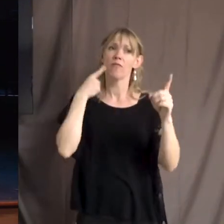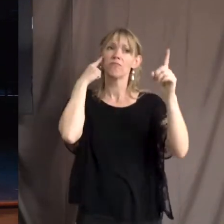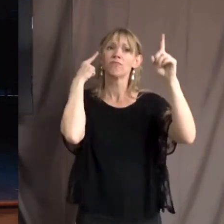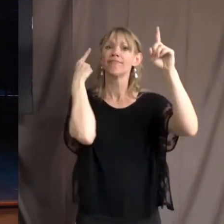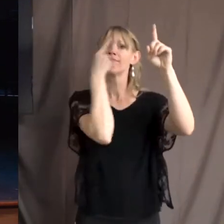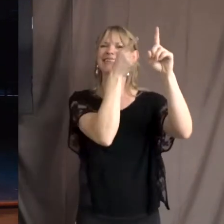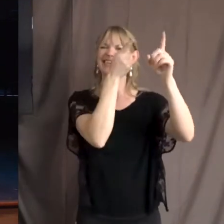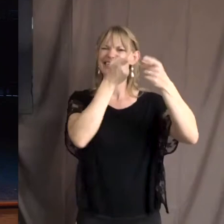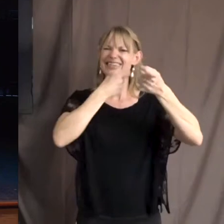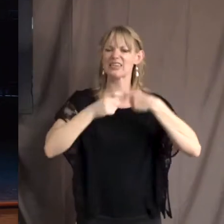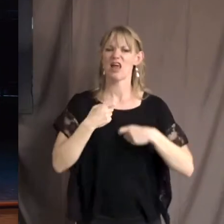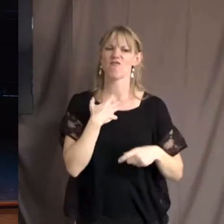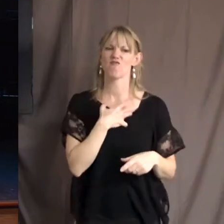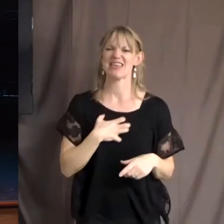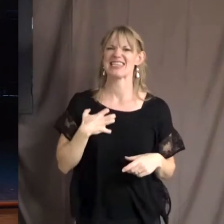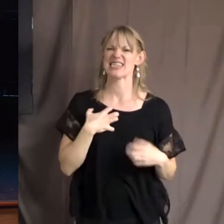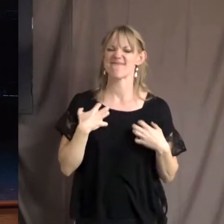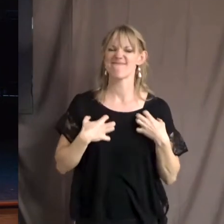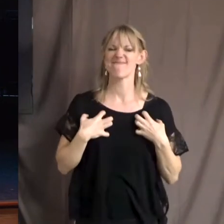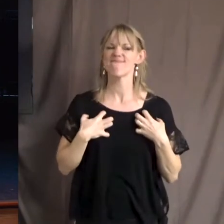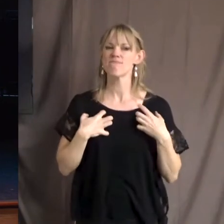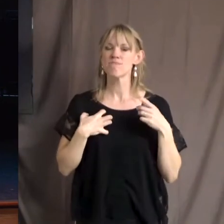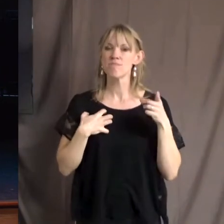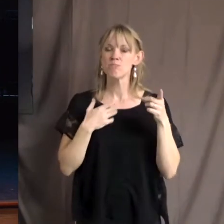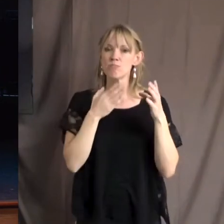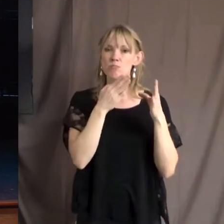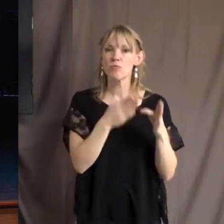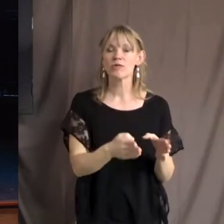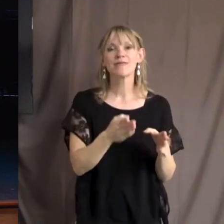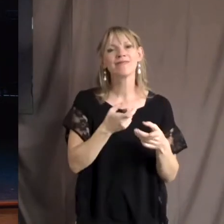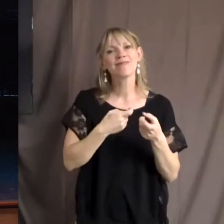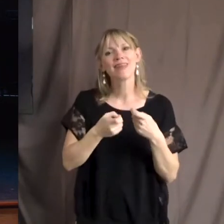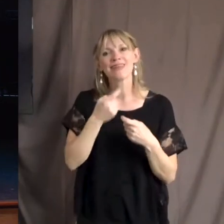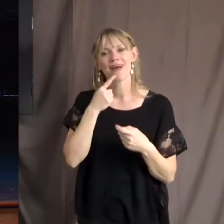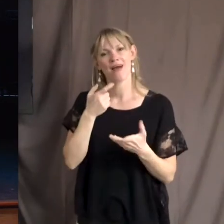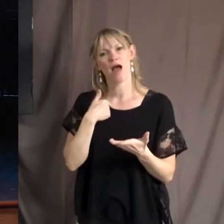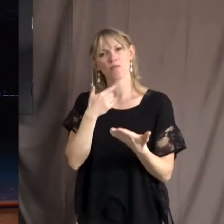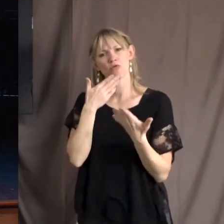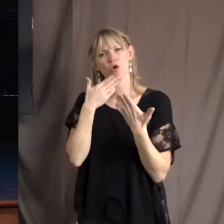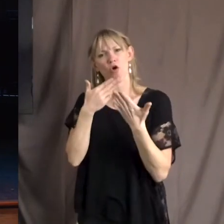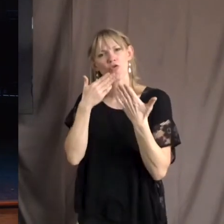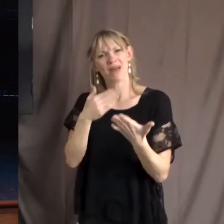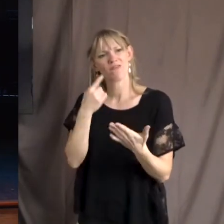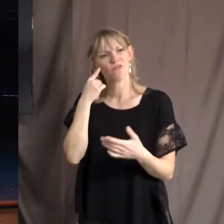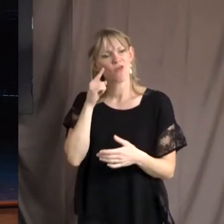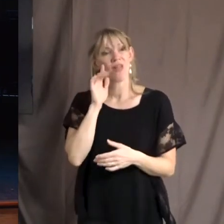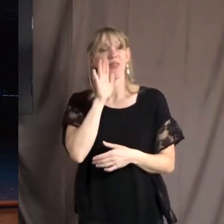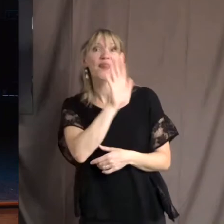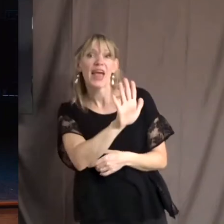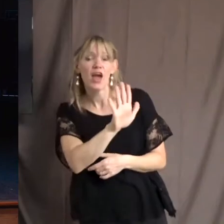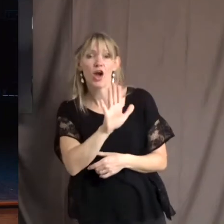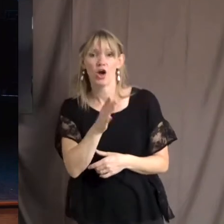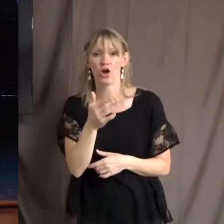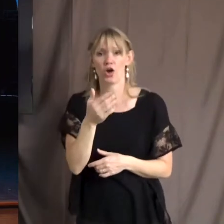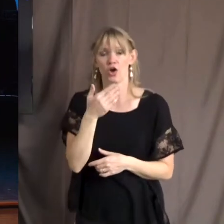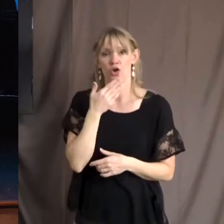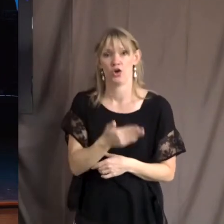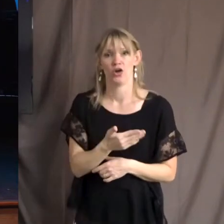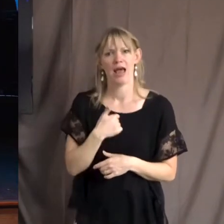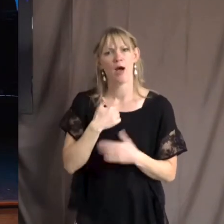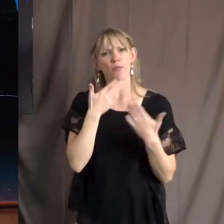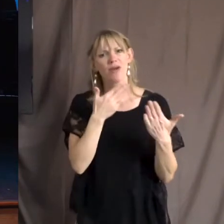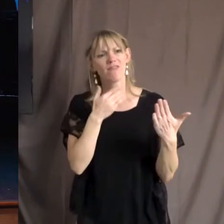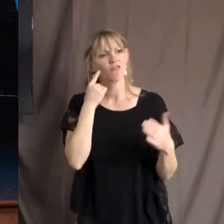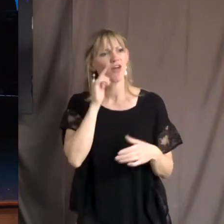rather than resenting people who have those things, being willing to say, I'm so grateful for their good. I'm so grateful for